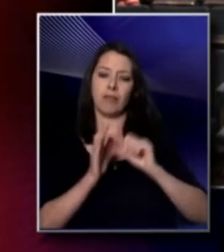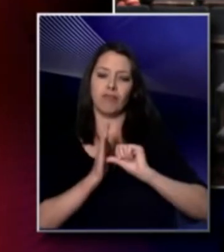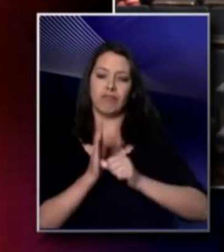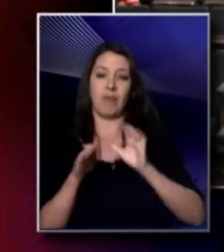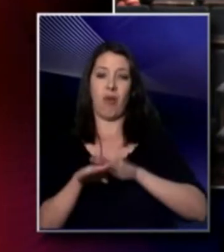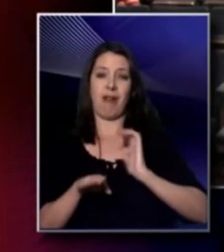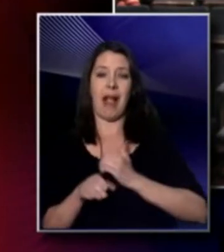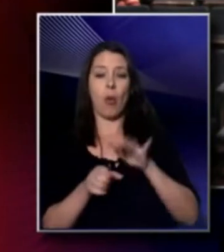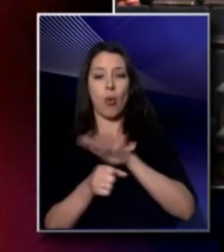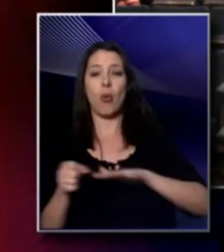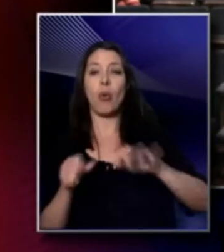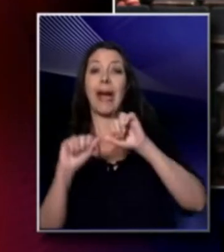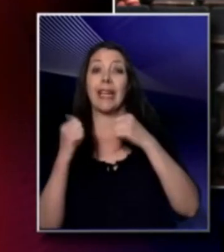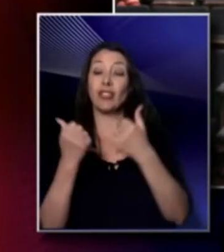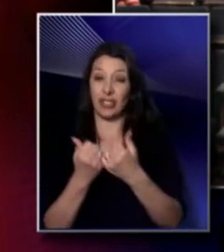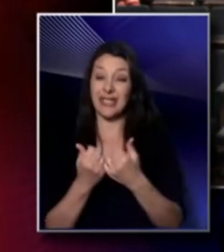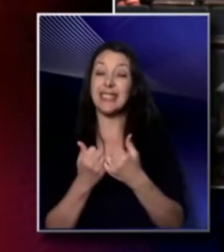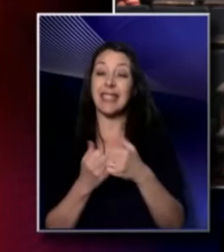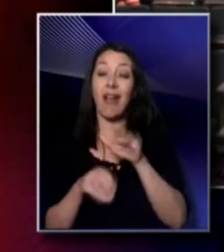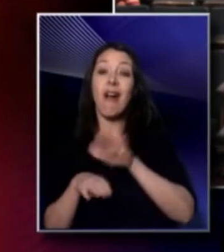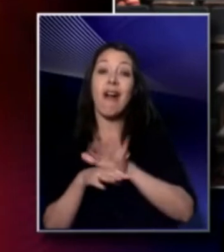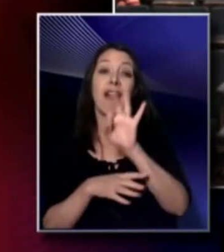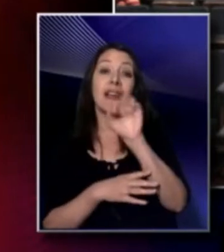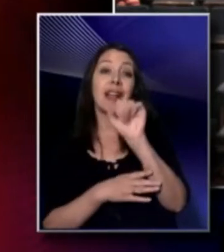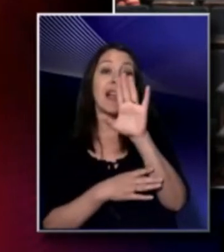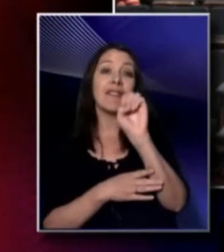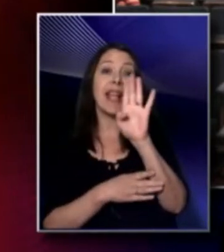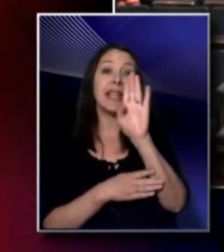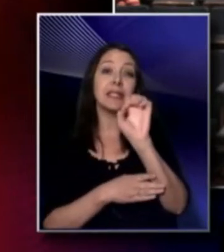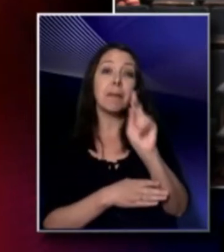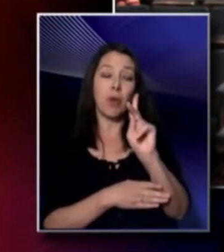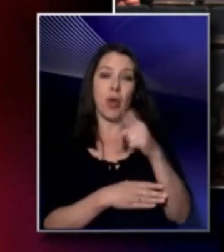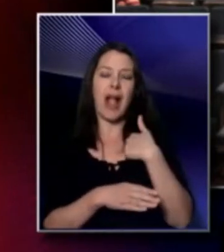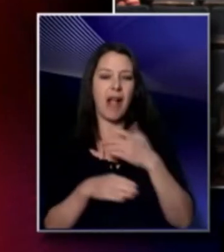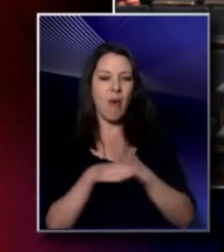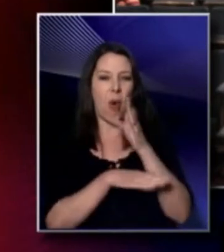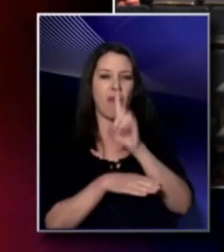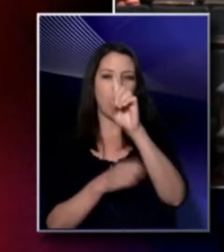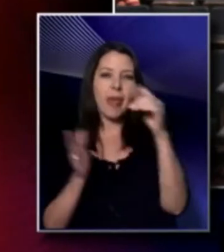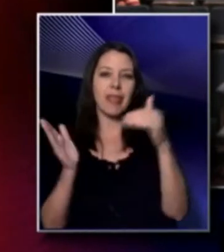agency. On Facebook alone, we had over 100,000 impressions,